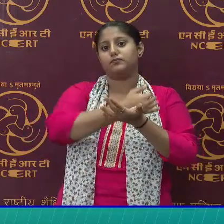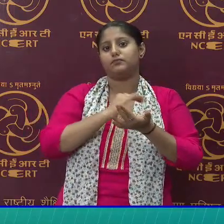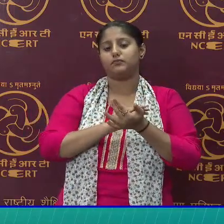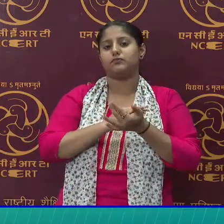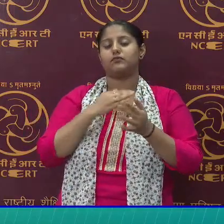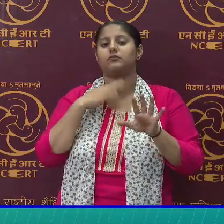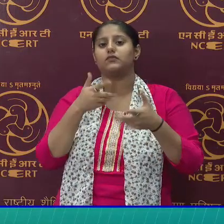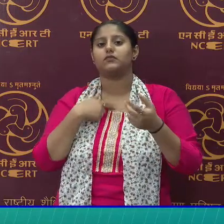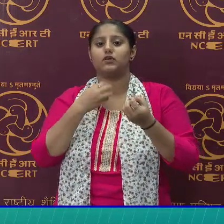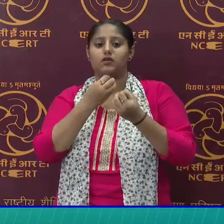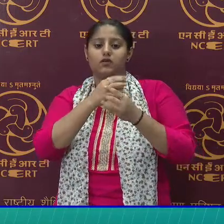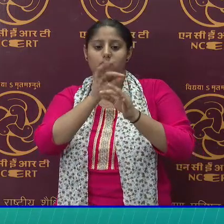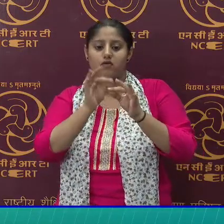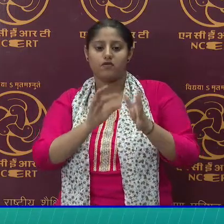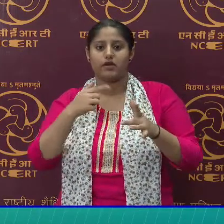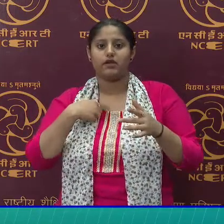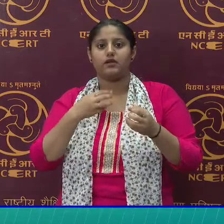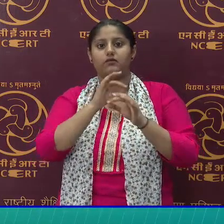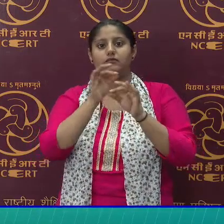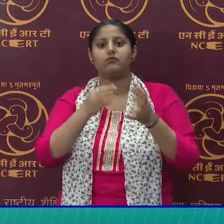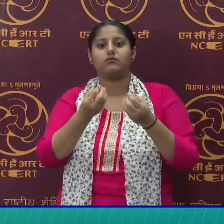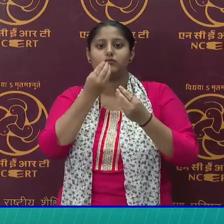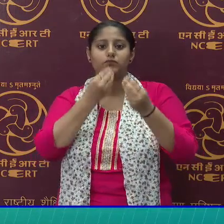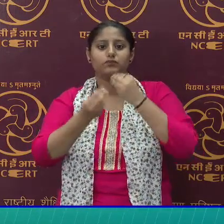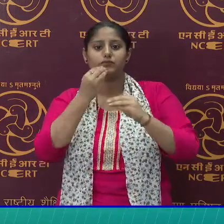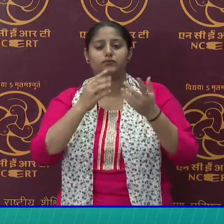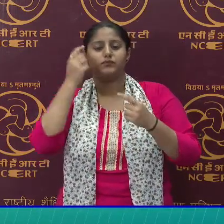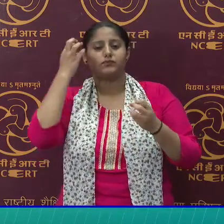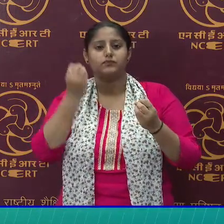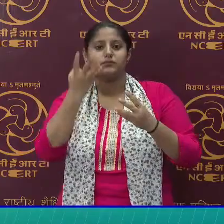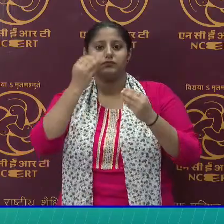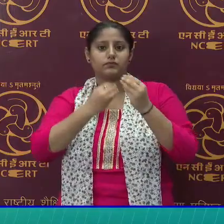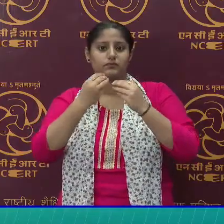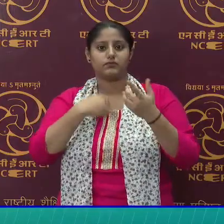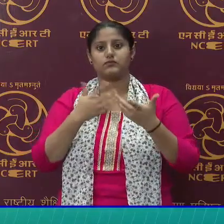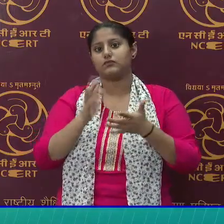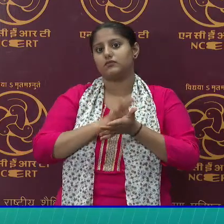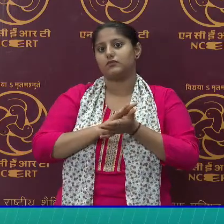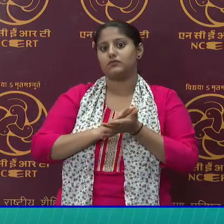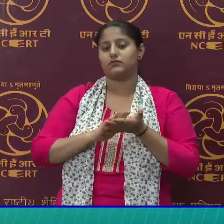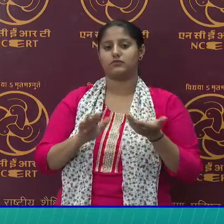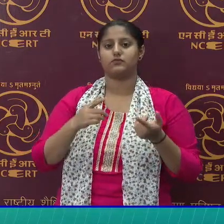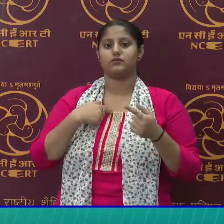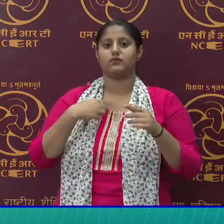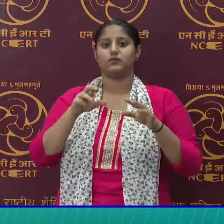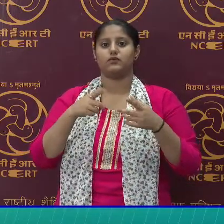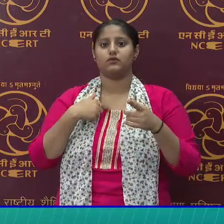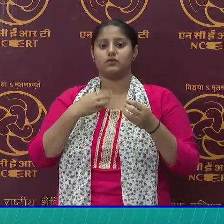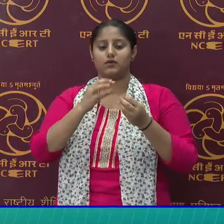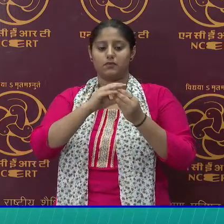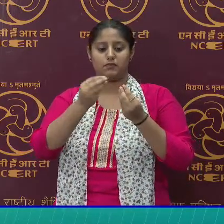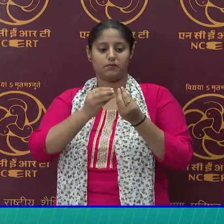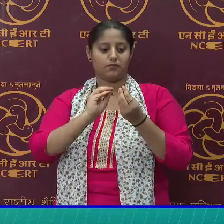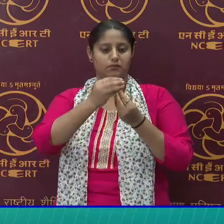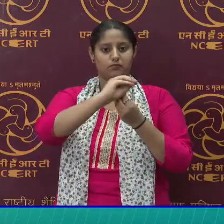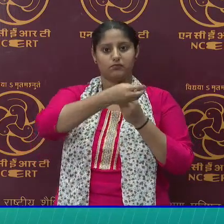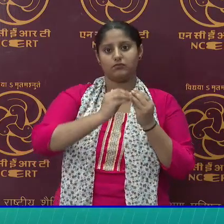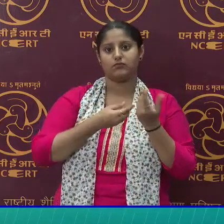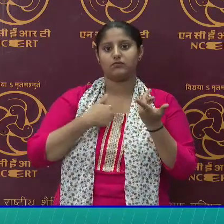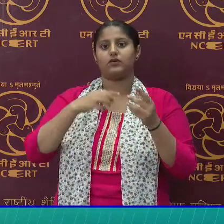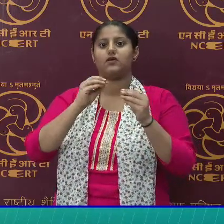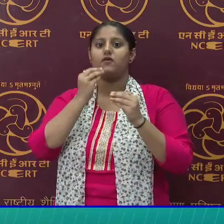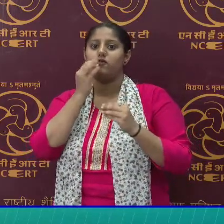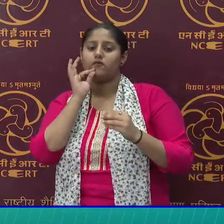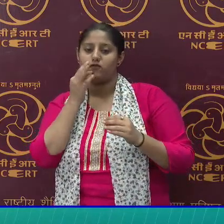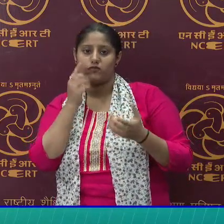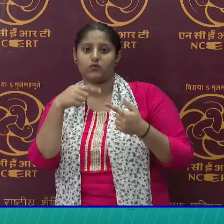will be ready to break their fast. And then no harm in holding, and then they can say a banana, they can say the fruit,